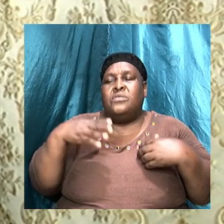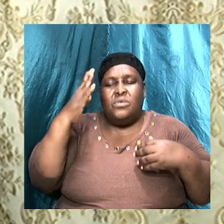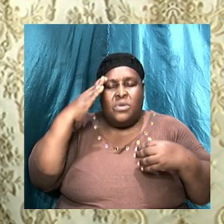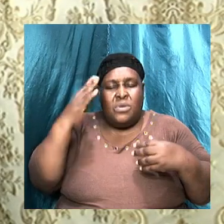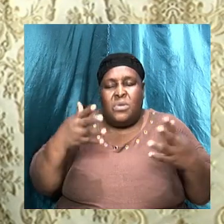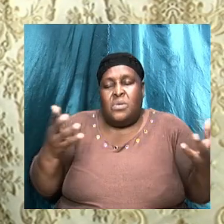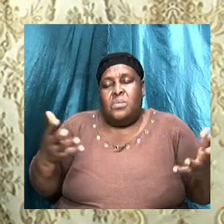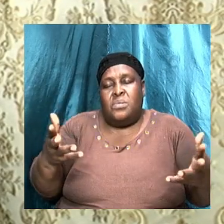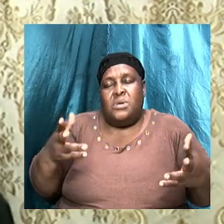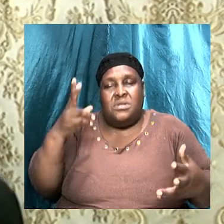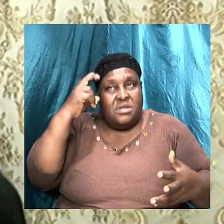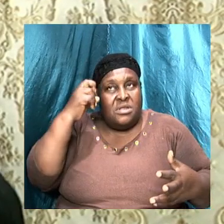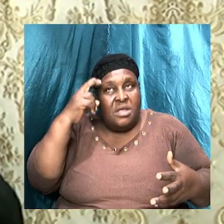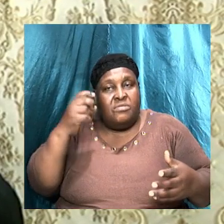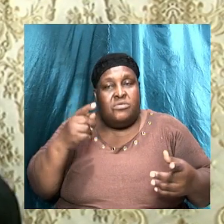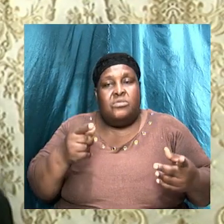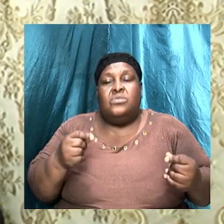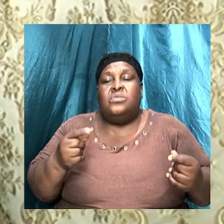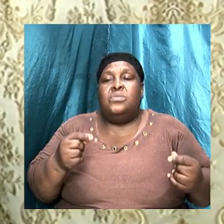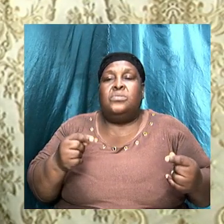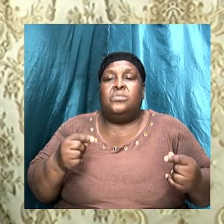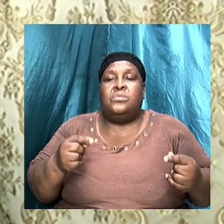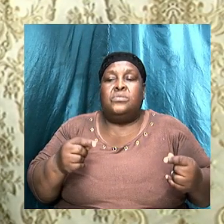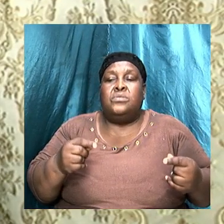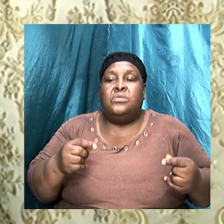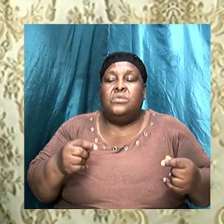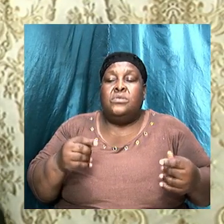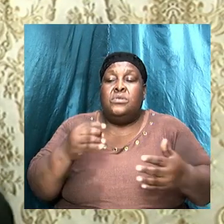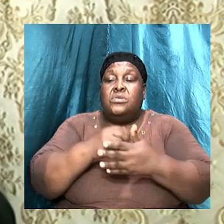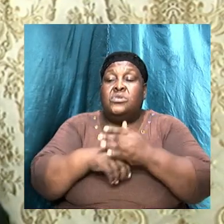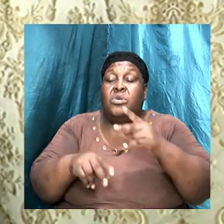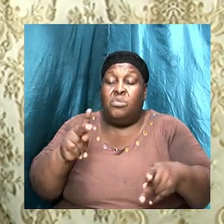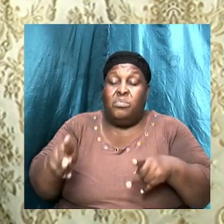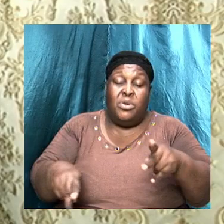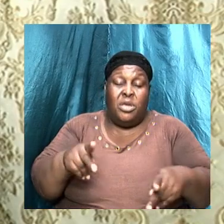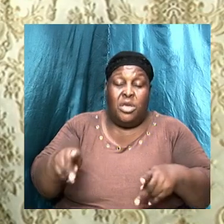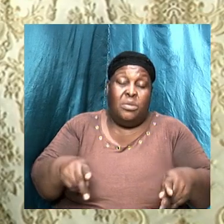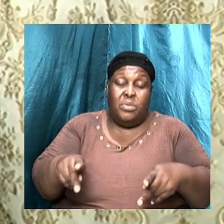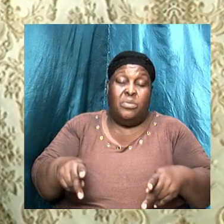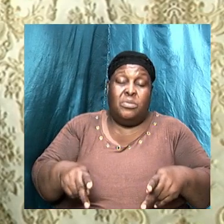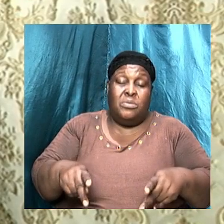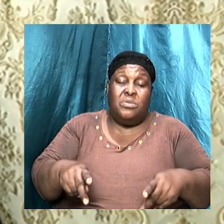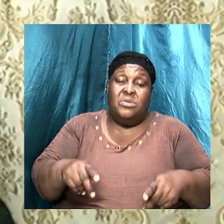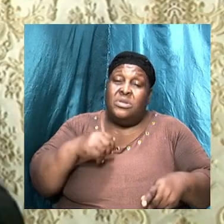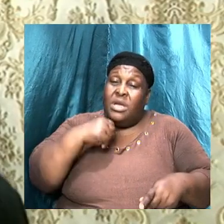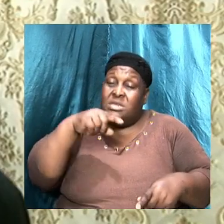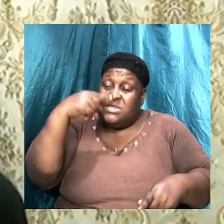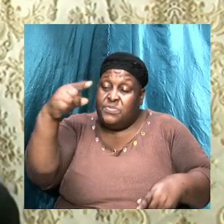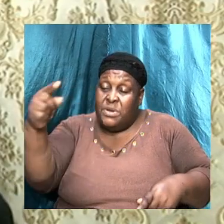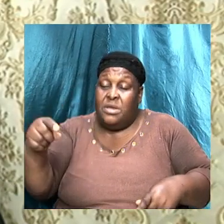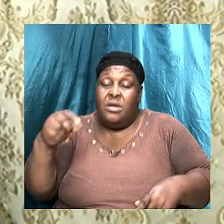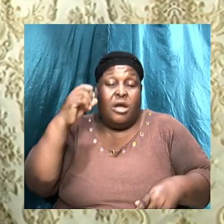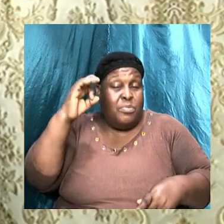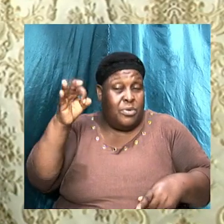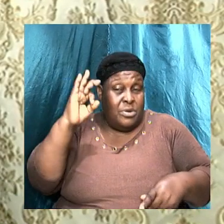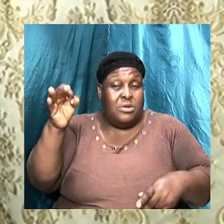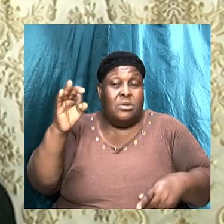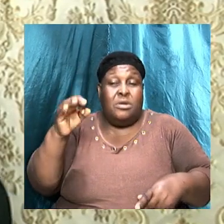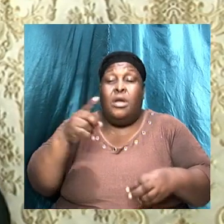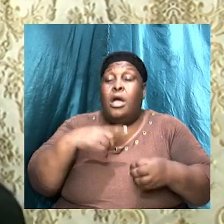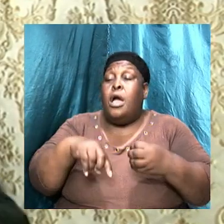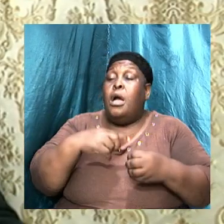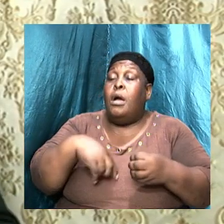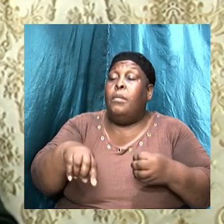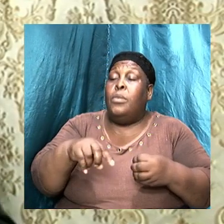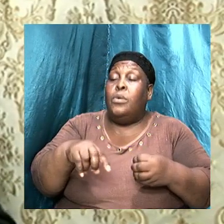doing. Amen. Some people will not place an emphasis on baptism in Jesus' name. And they will tell you that, look here,